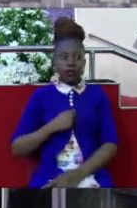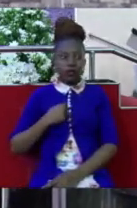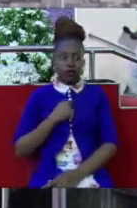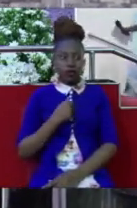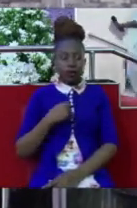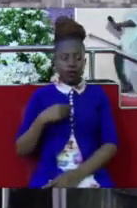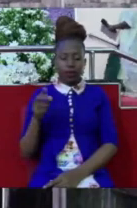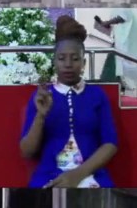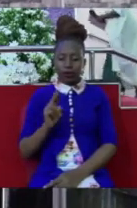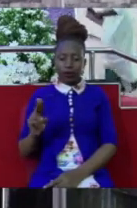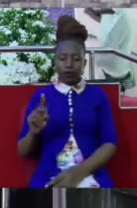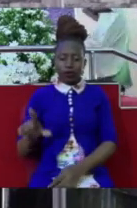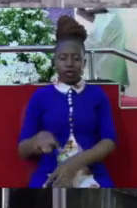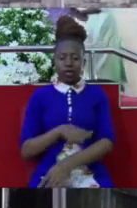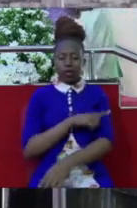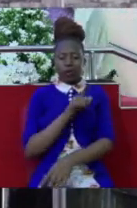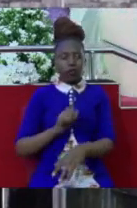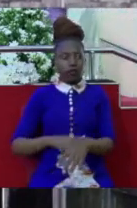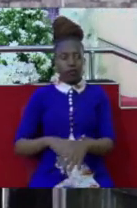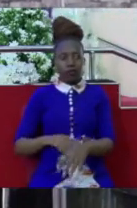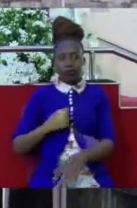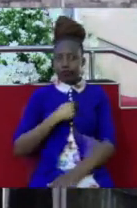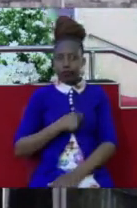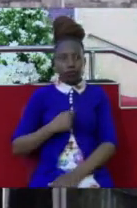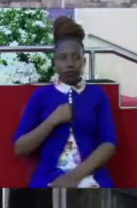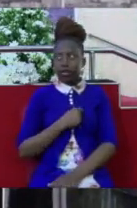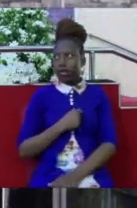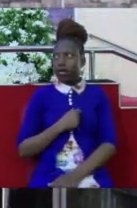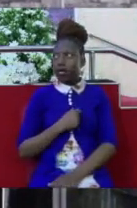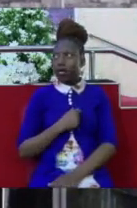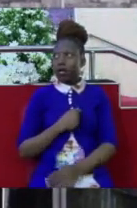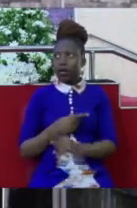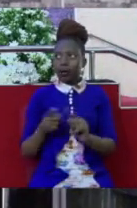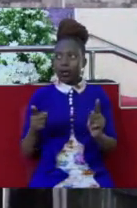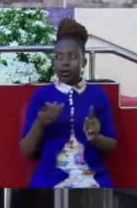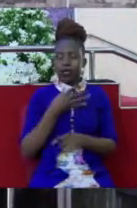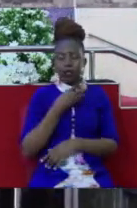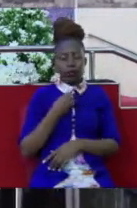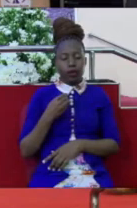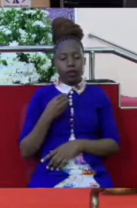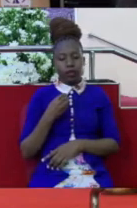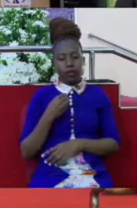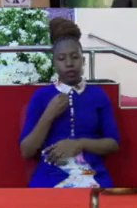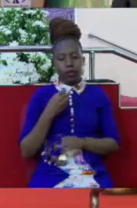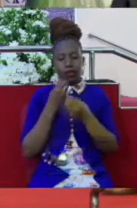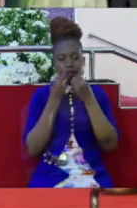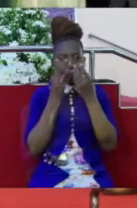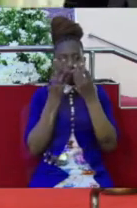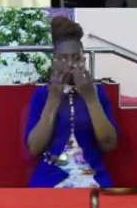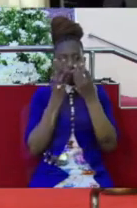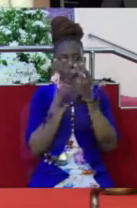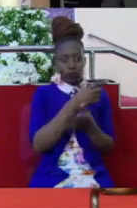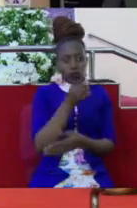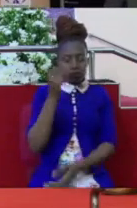this message to a complete close. Lakini nilipendelea huu ujumbe ufike katika hatima. So I extend to you my